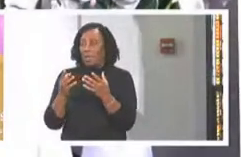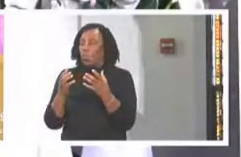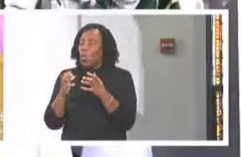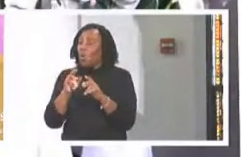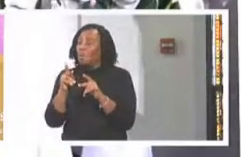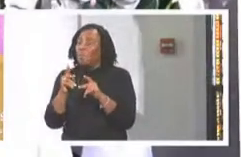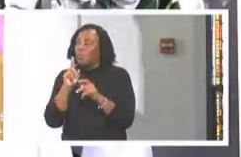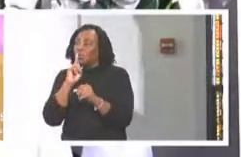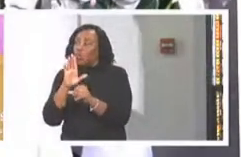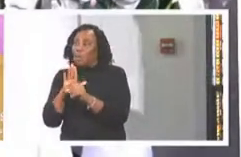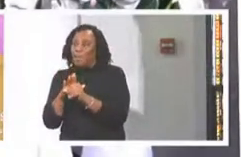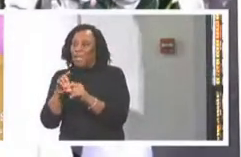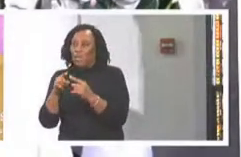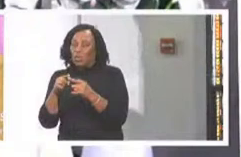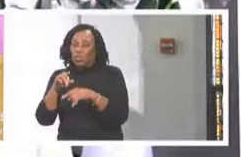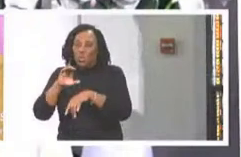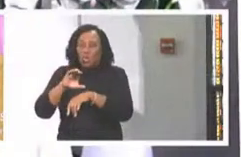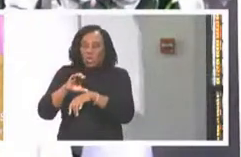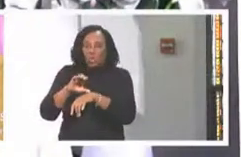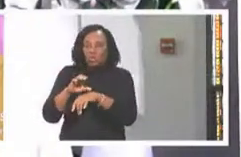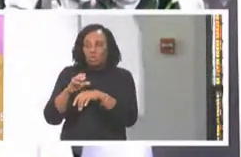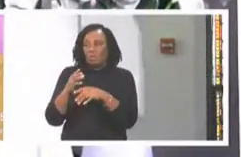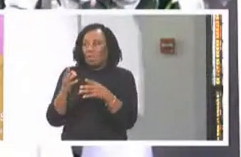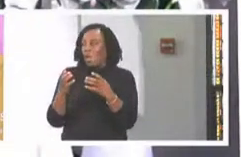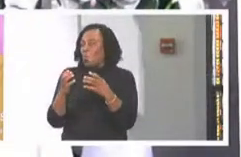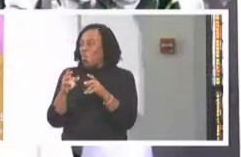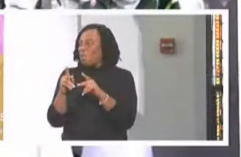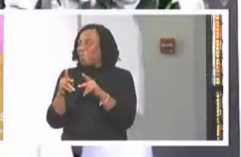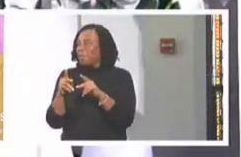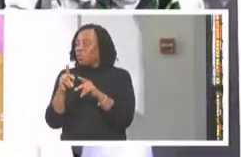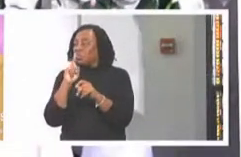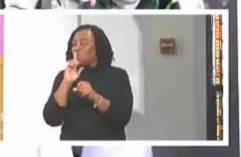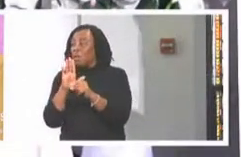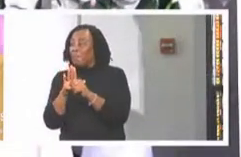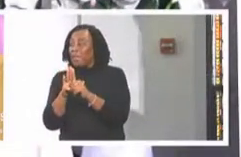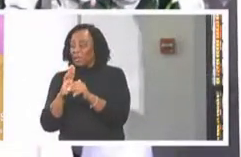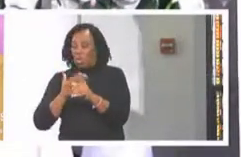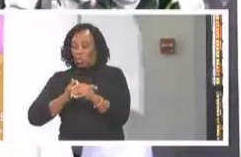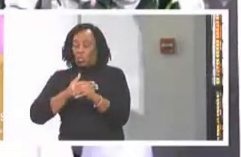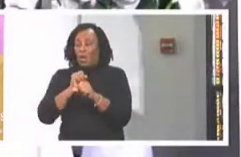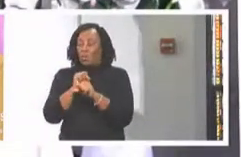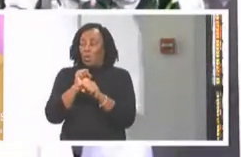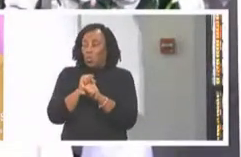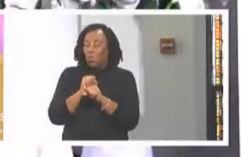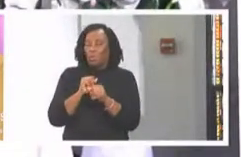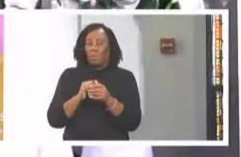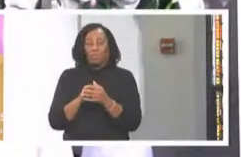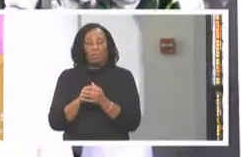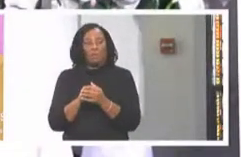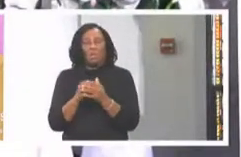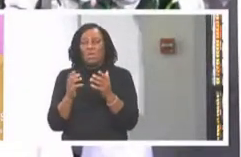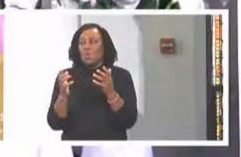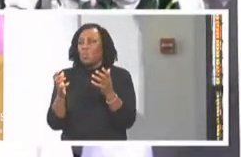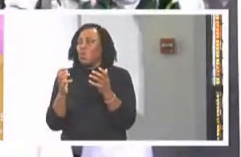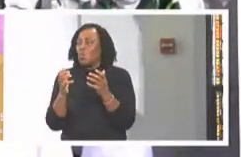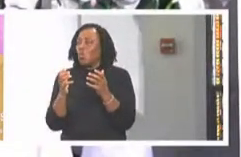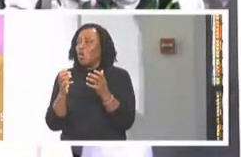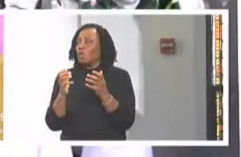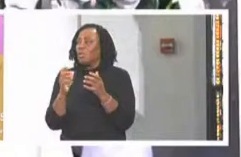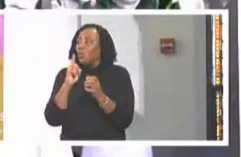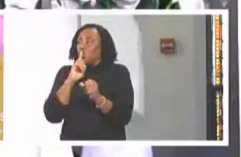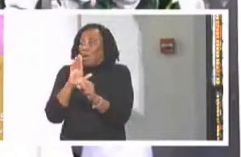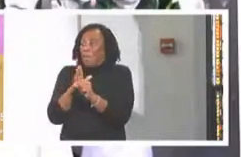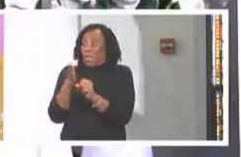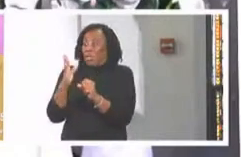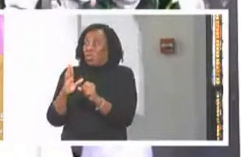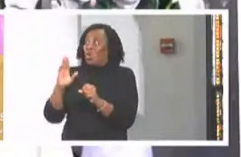love, to the work that needs to be done here. We want to commit to God